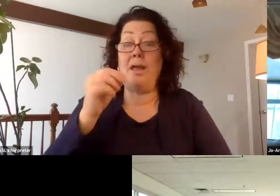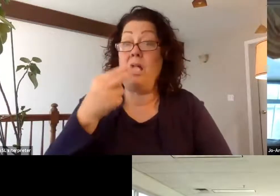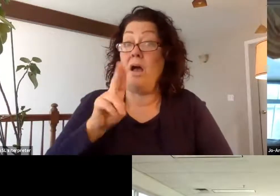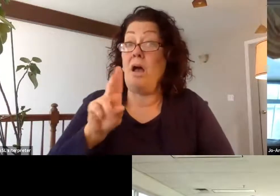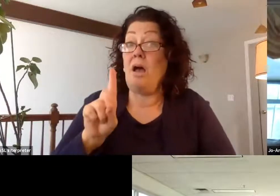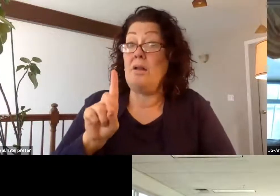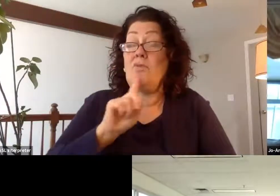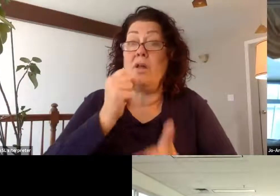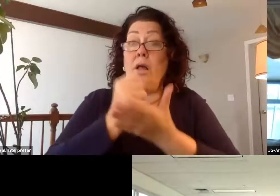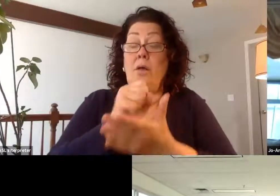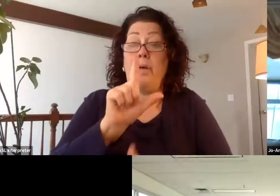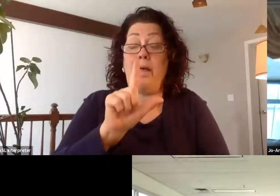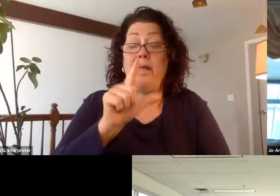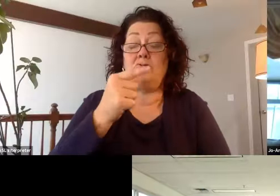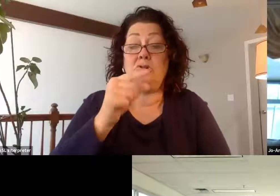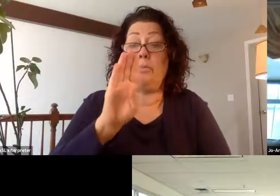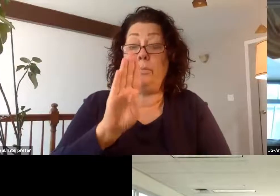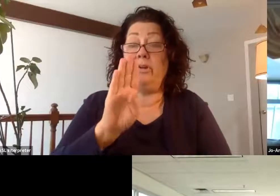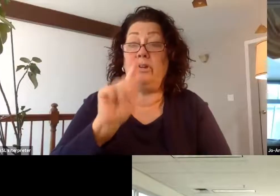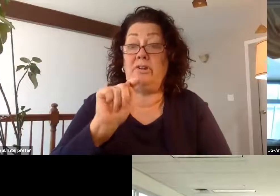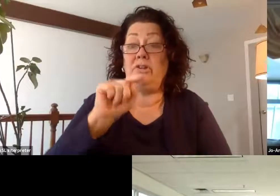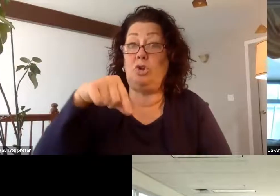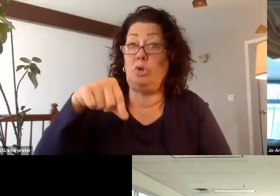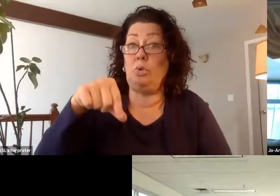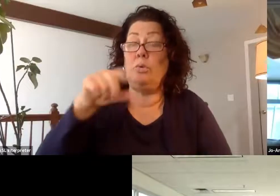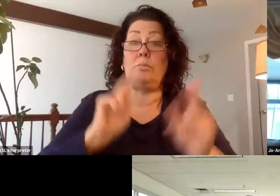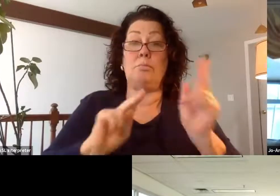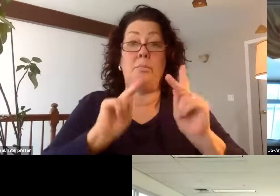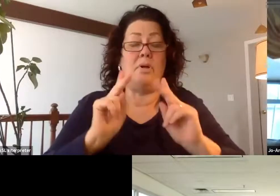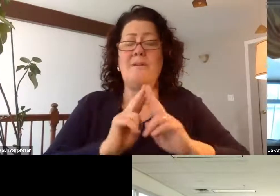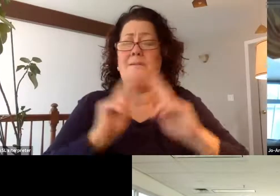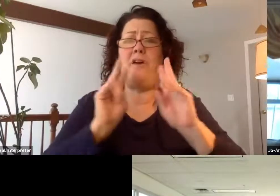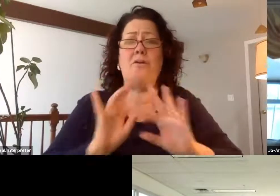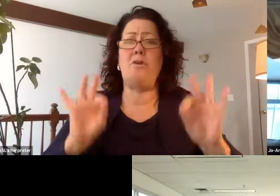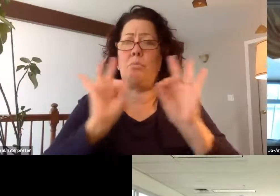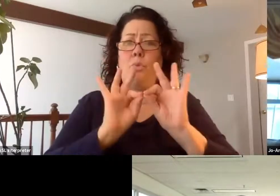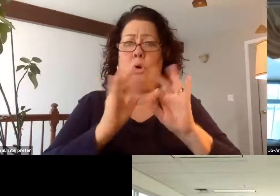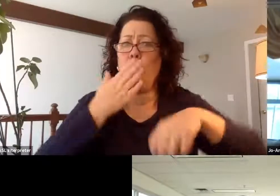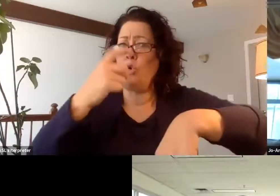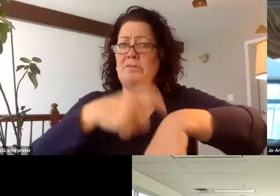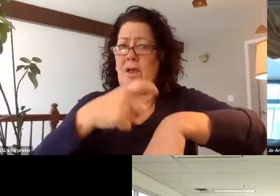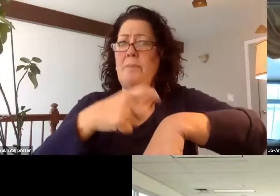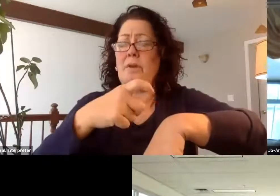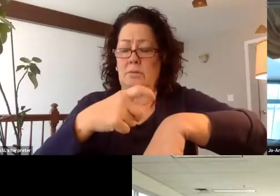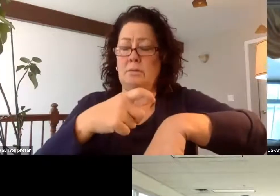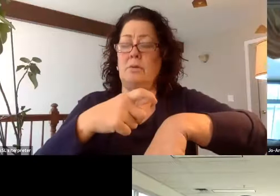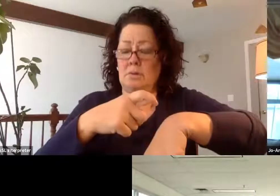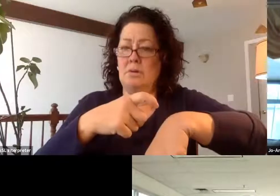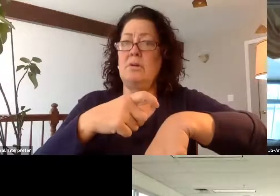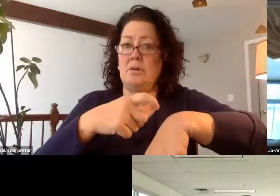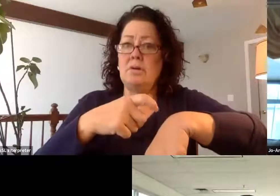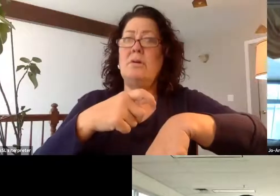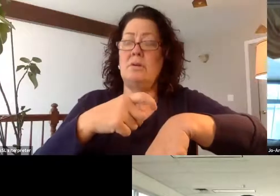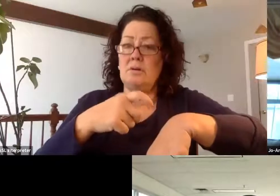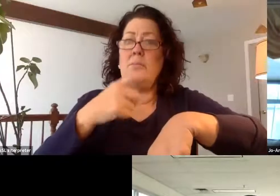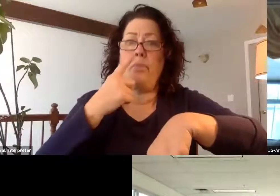LGBTQ individuals. And I think that's incredibly important and timely, you know, given you know the ongoing challenges